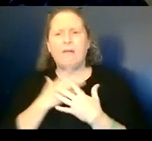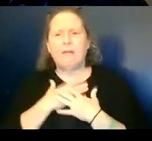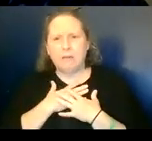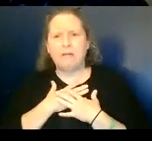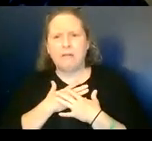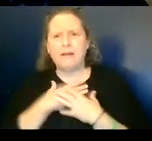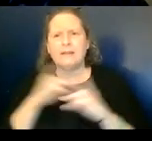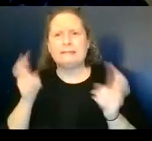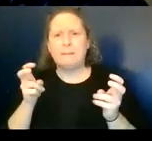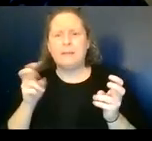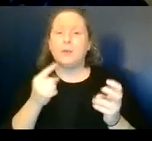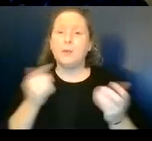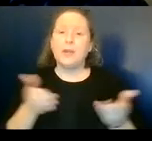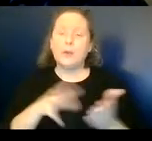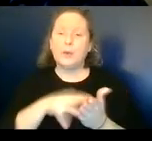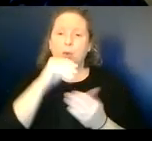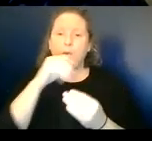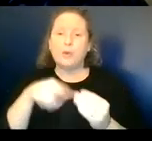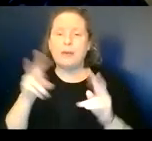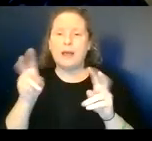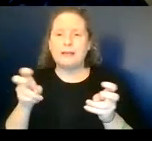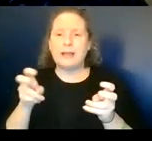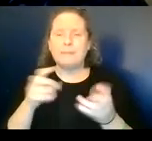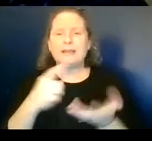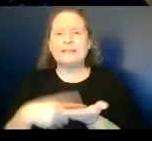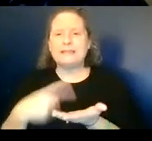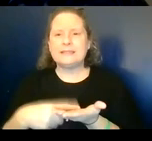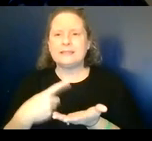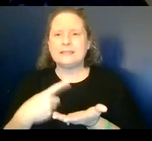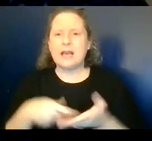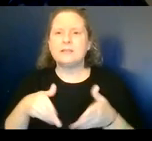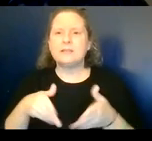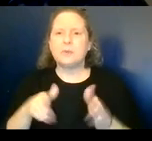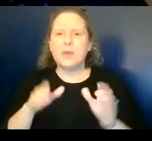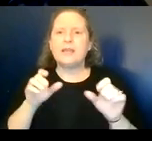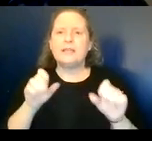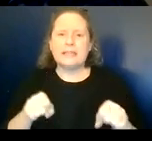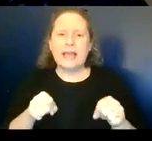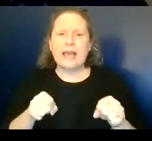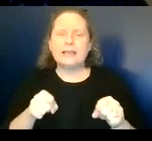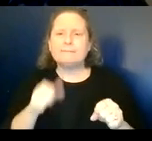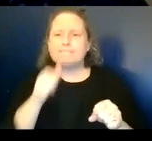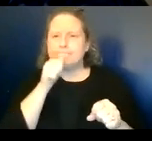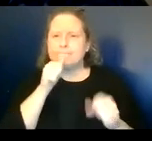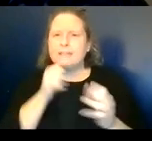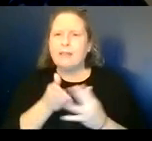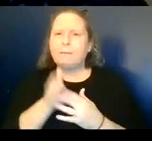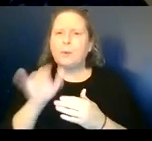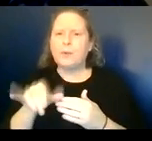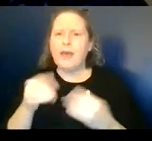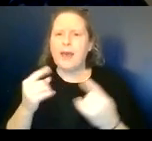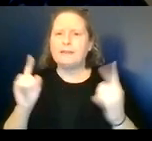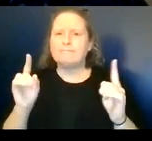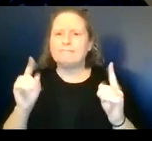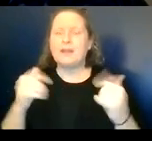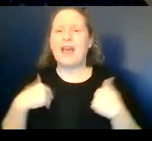and really talk about some ways that we can get through that, right? And so we do have someone